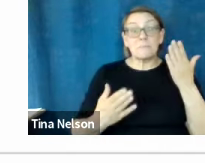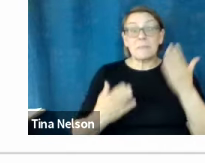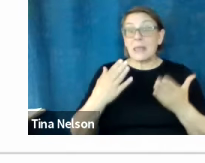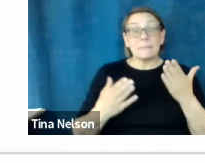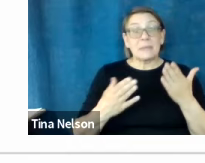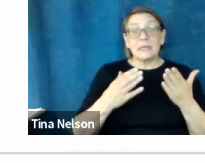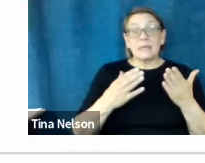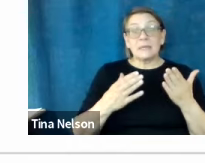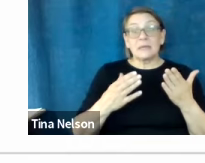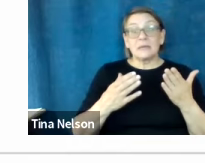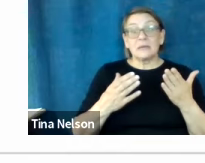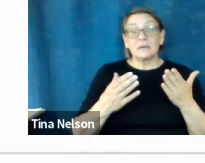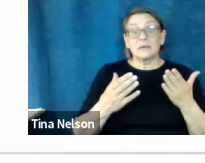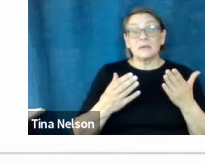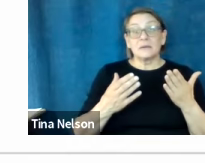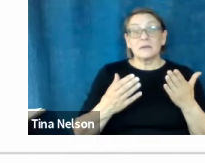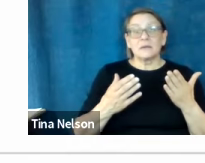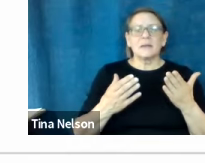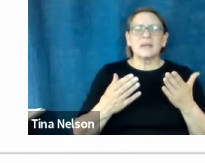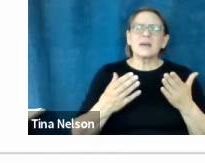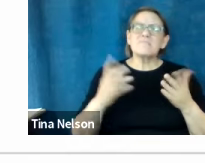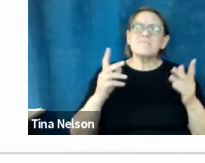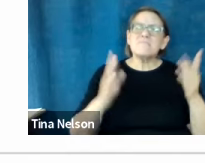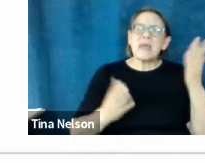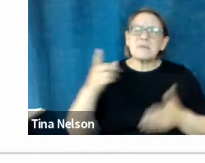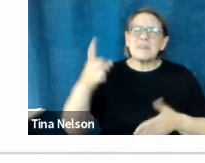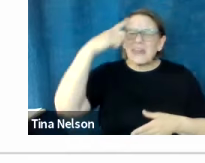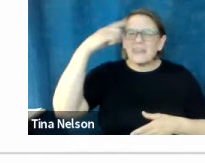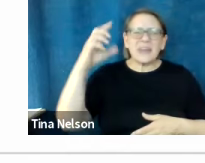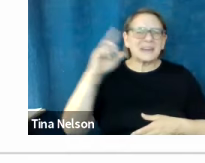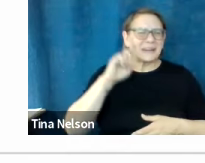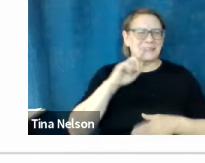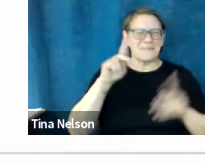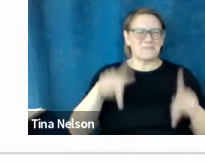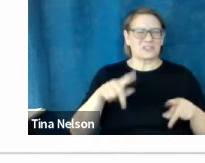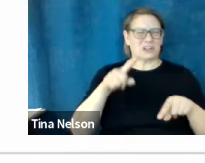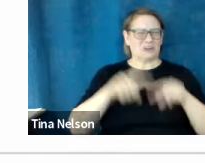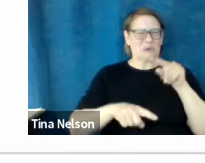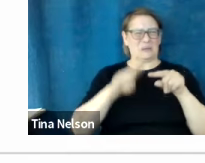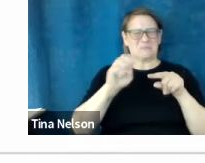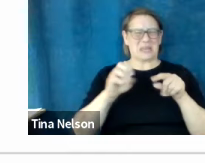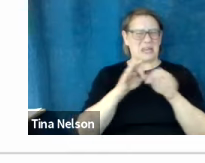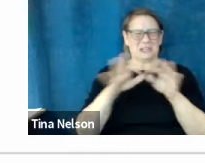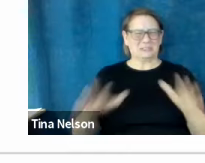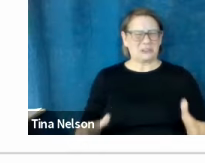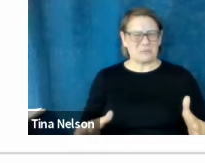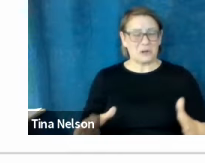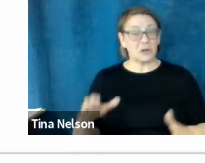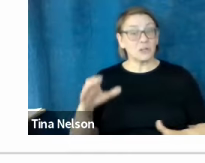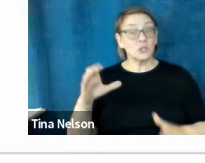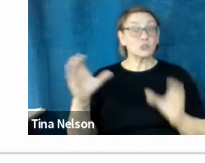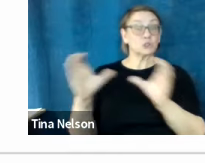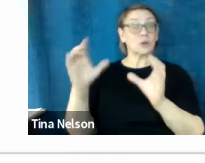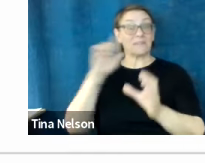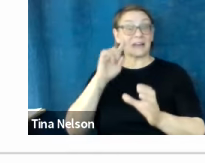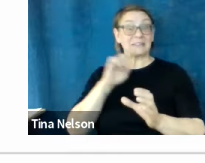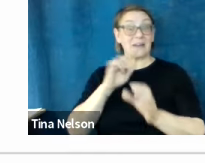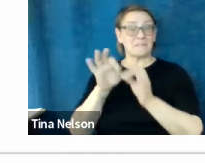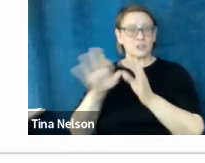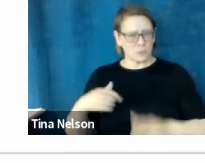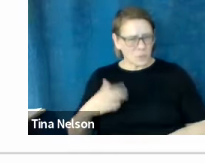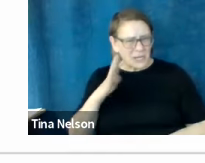mindset of a deaf person cannot be an interpreter. A sort of the, the, the, the quote certified deaf interpreter, we know it hopefully to be